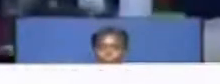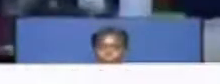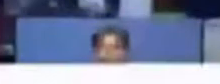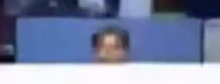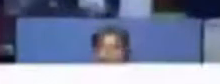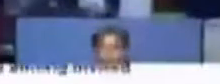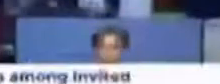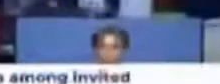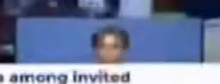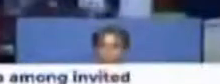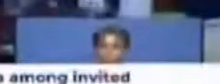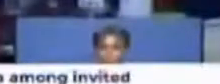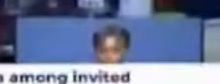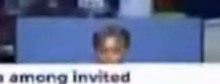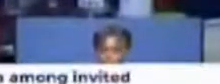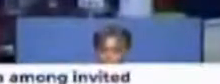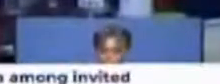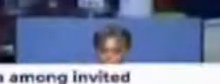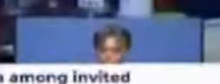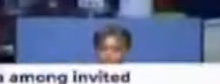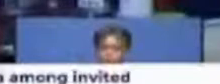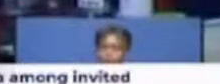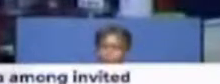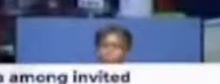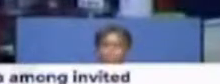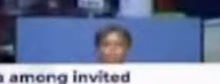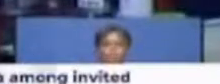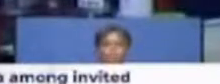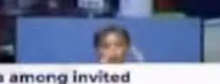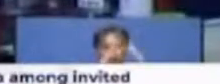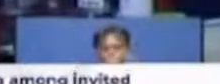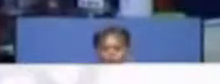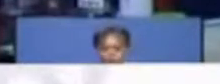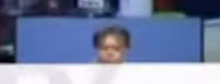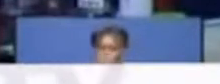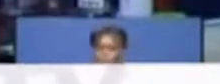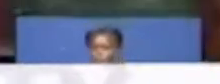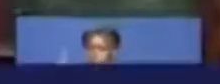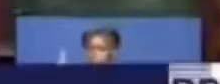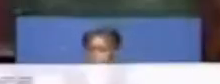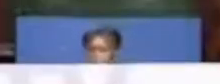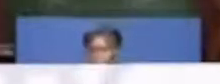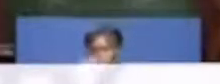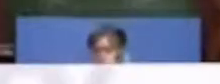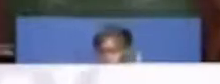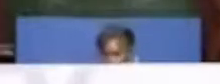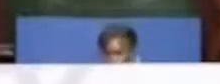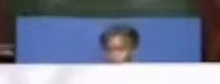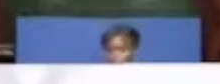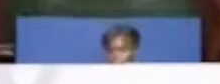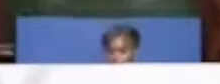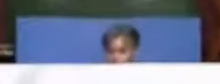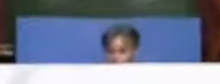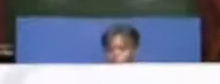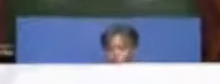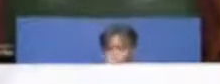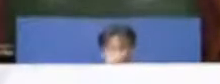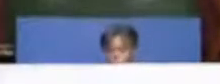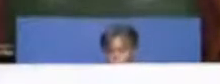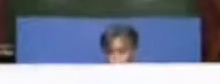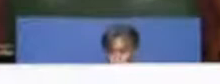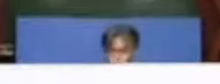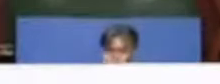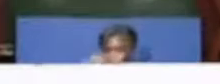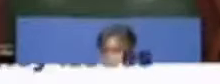enabling Kenyans to have decent and affordable homes has been one of the pillars of the Big Four agenda, and the affordable housing program